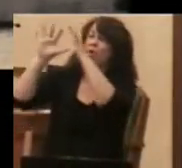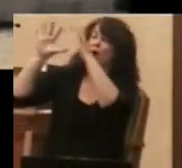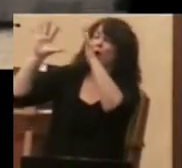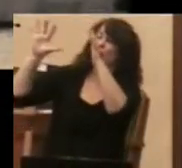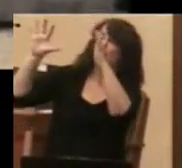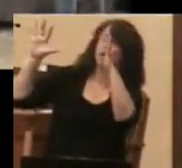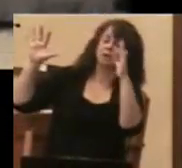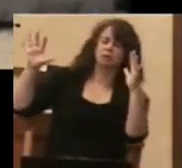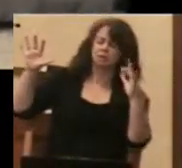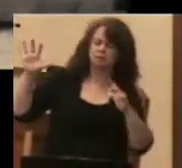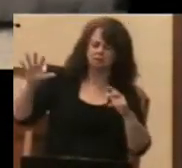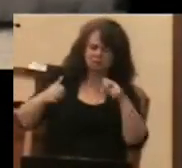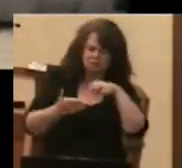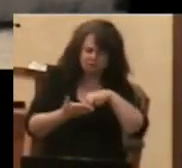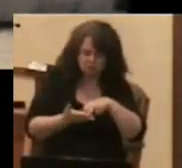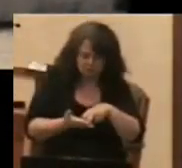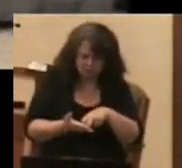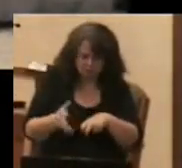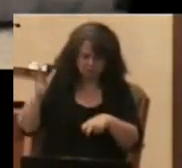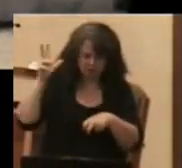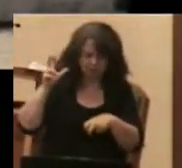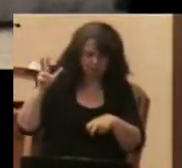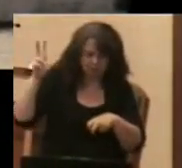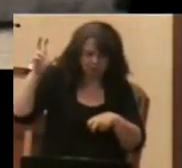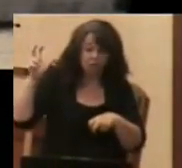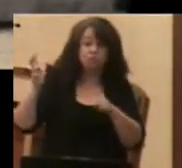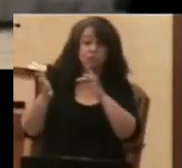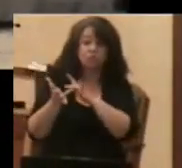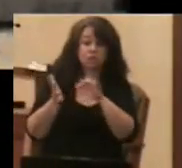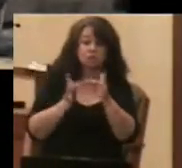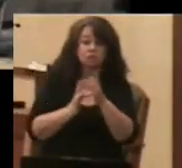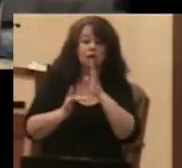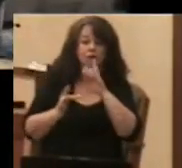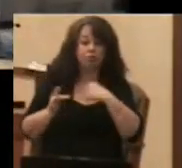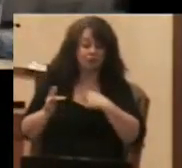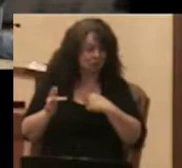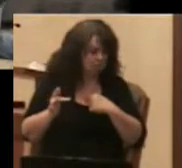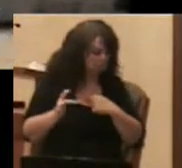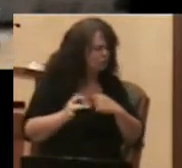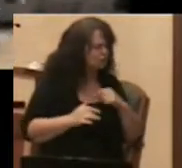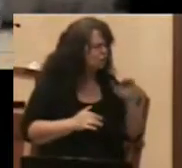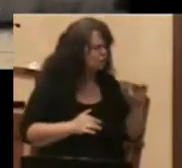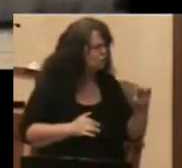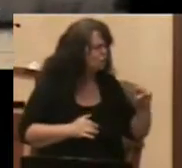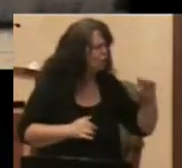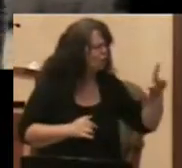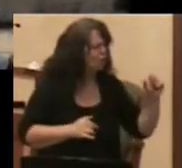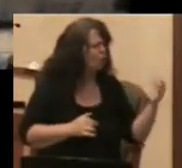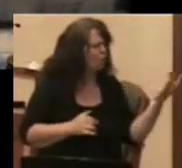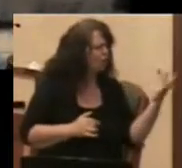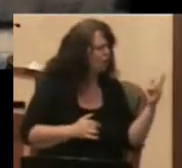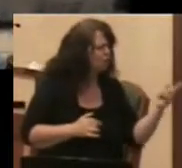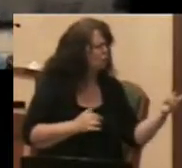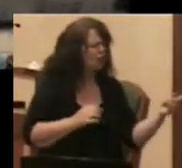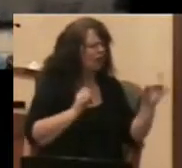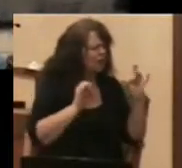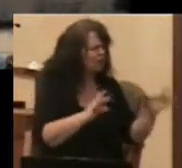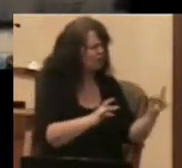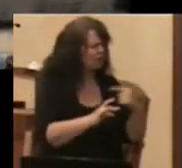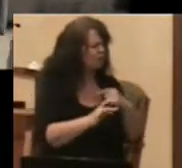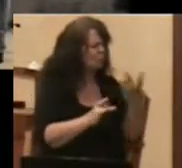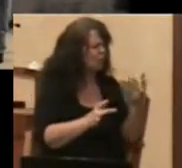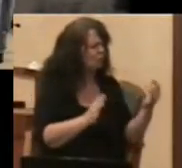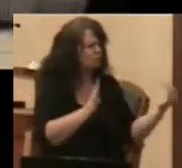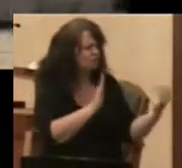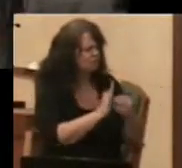voice of Jesus speaking to him. "Saul, why do you persecute me?" Jesus